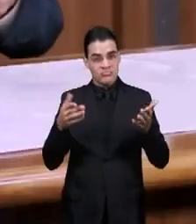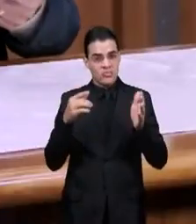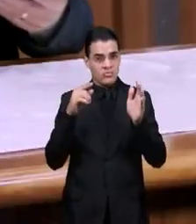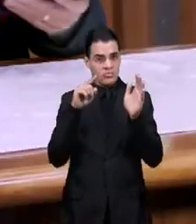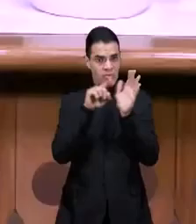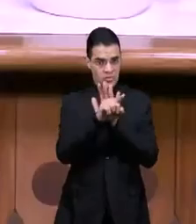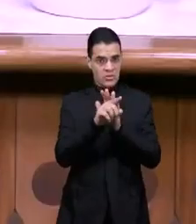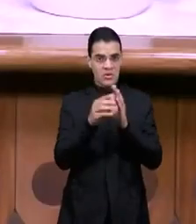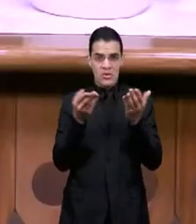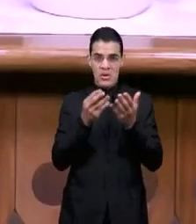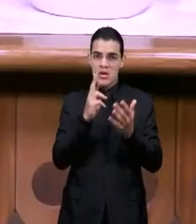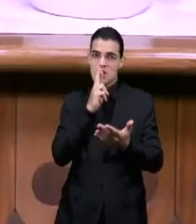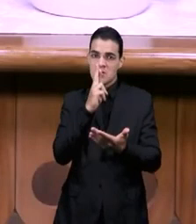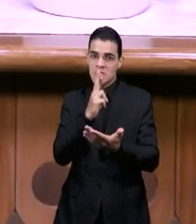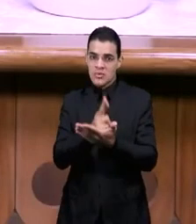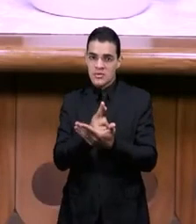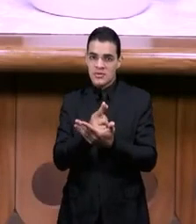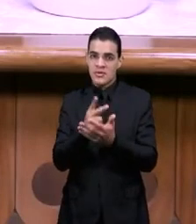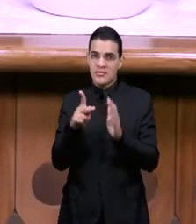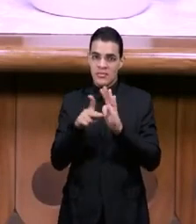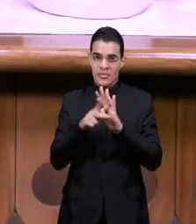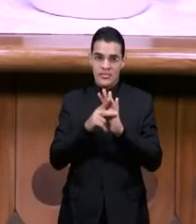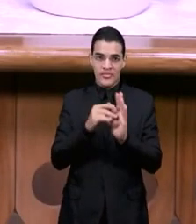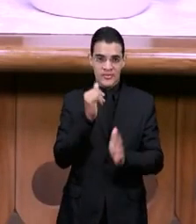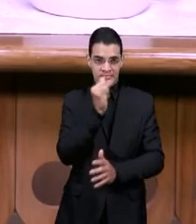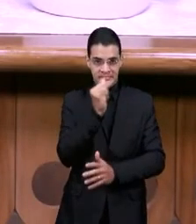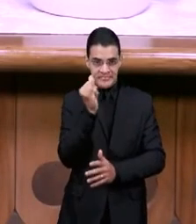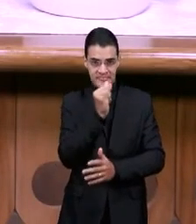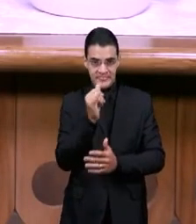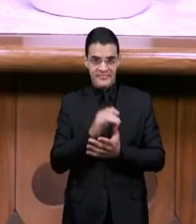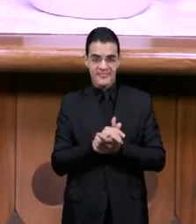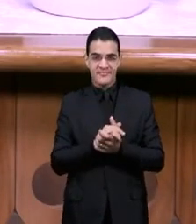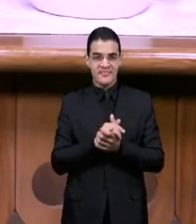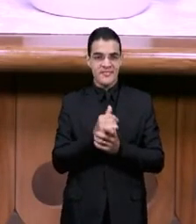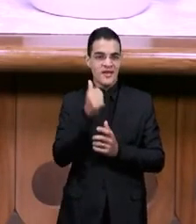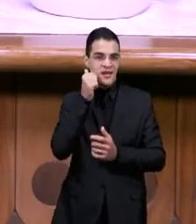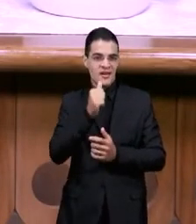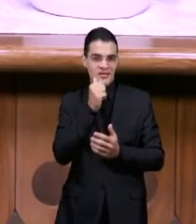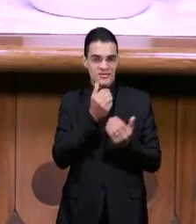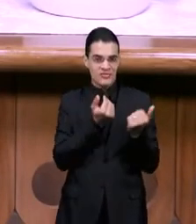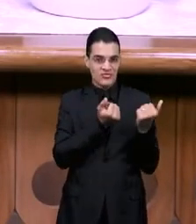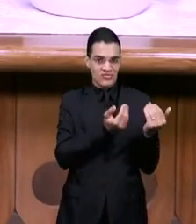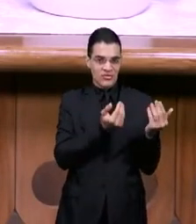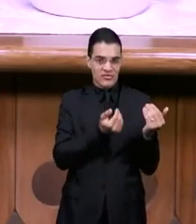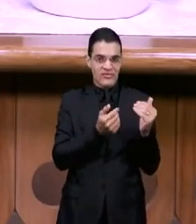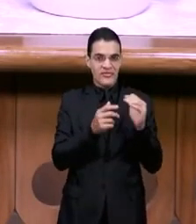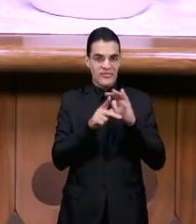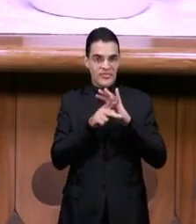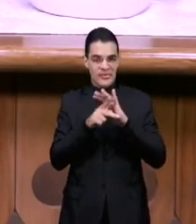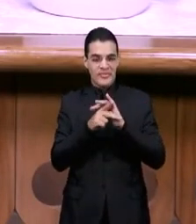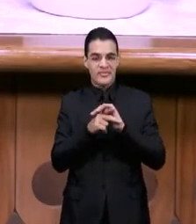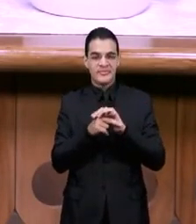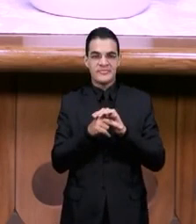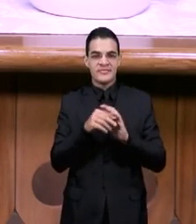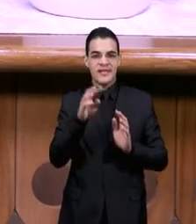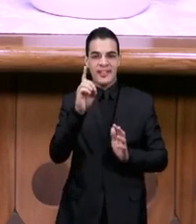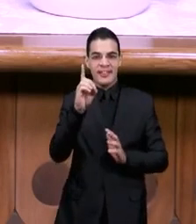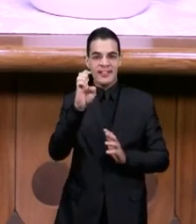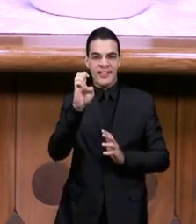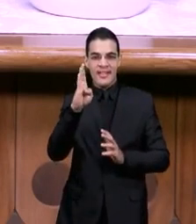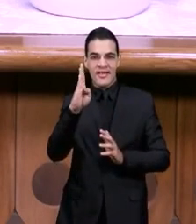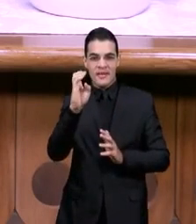this, and this will be answered initially in Italian by our sister in Treviso in